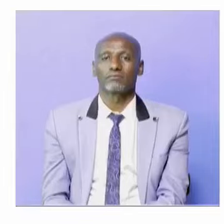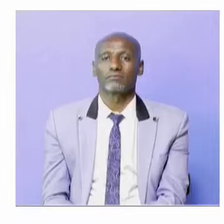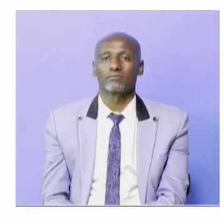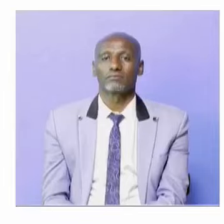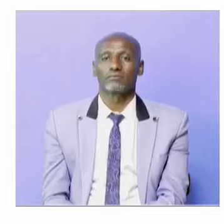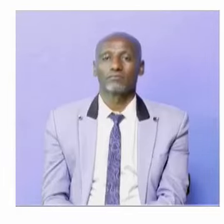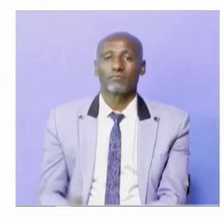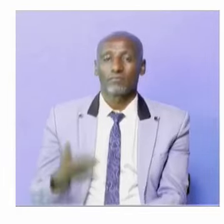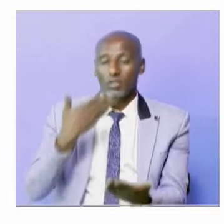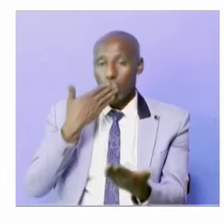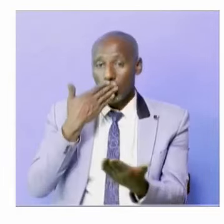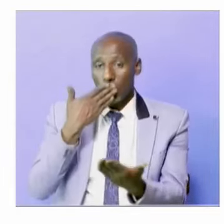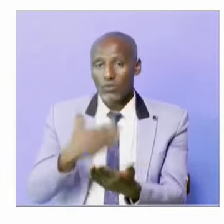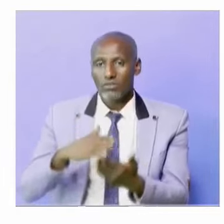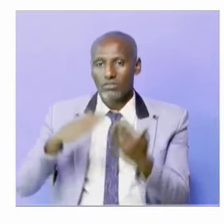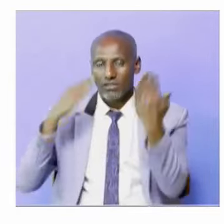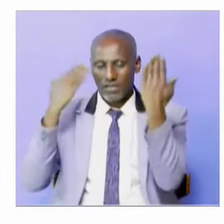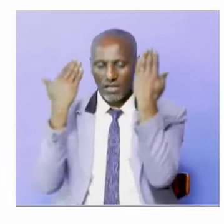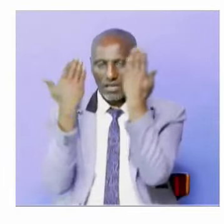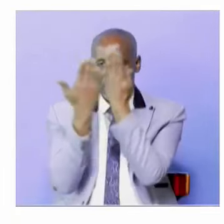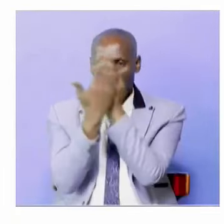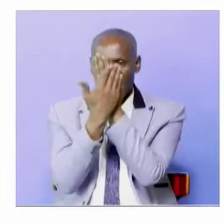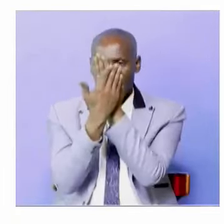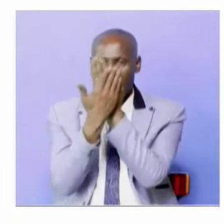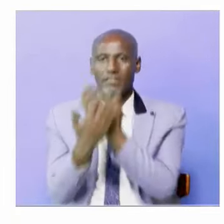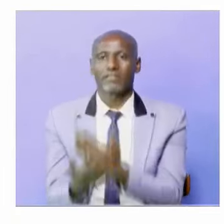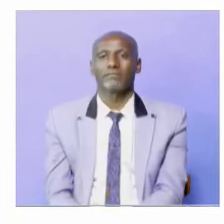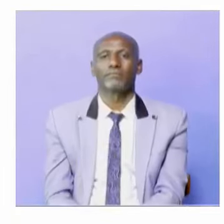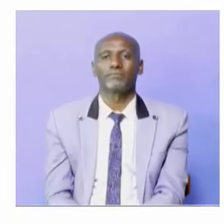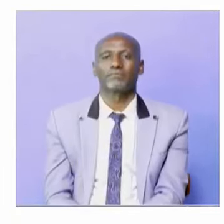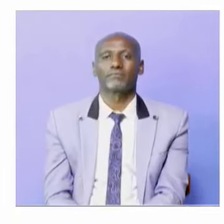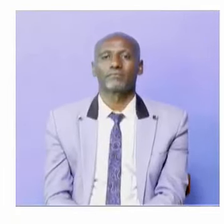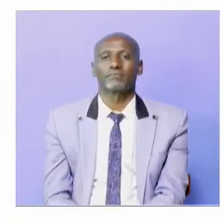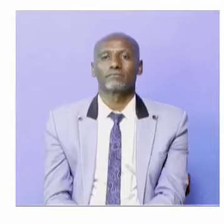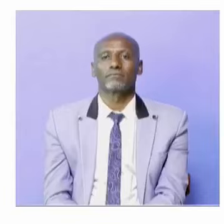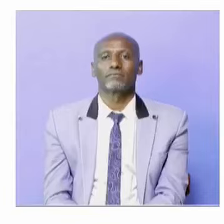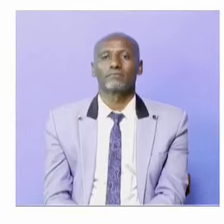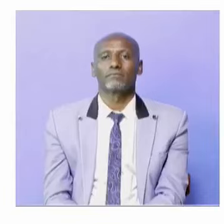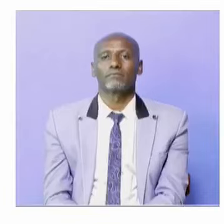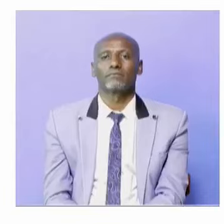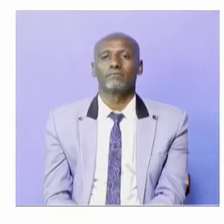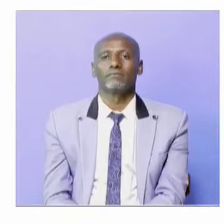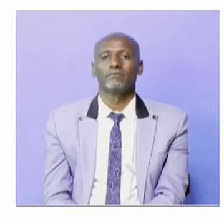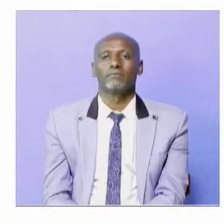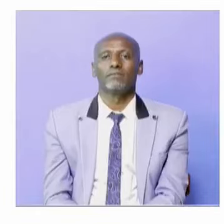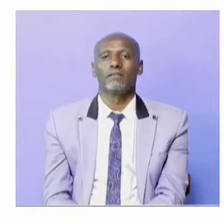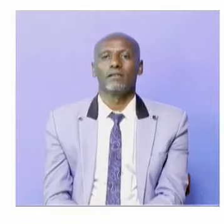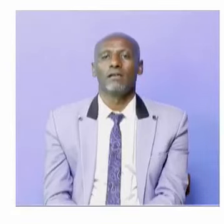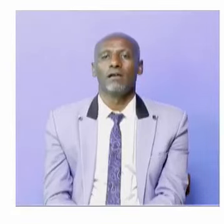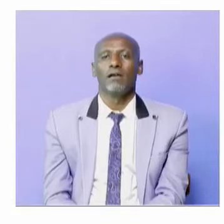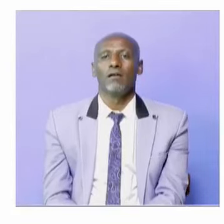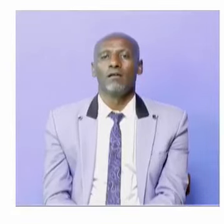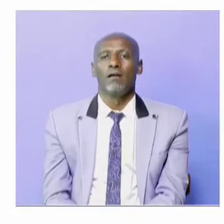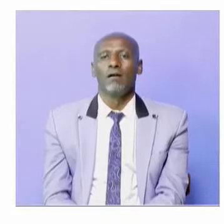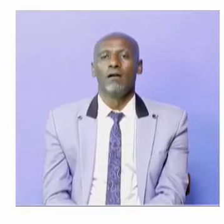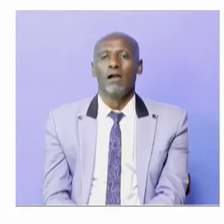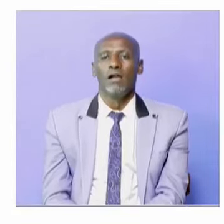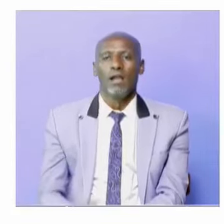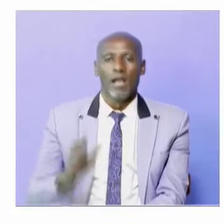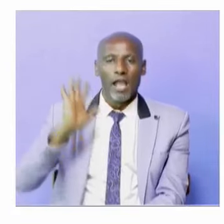Good evening. Yes,